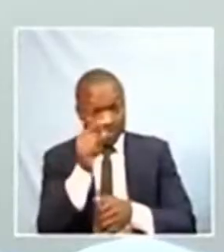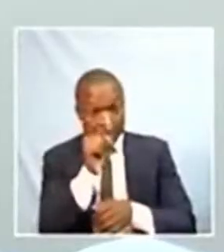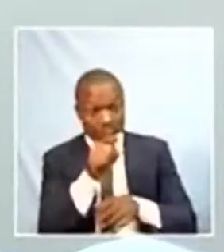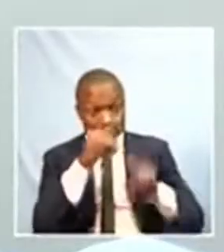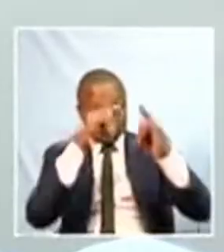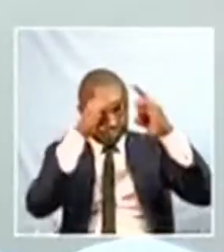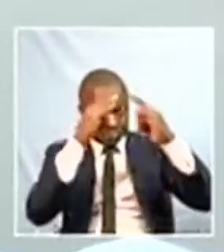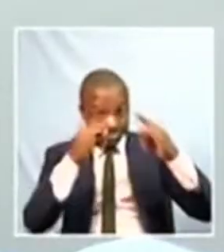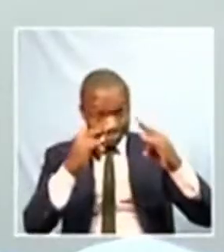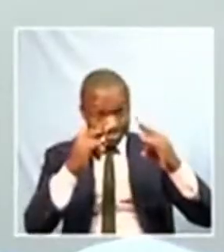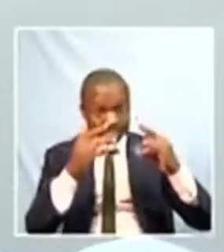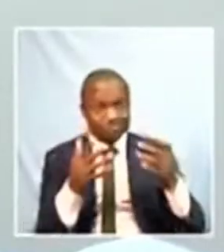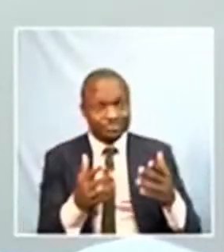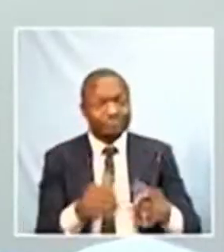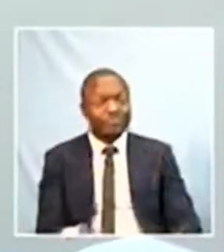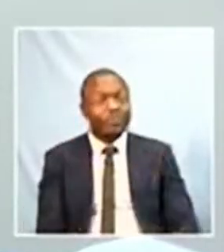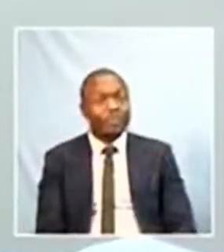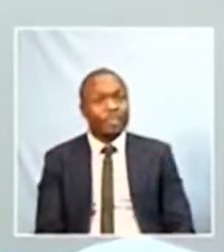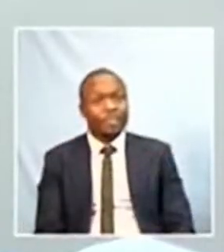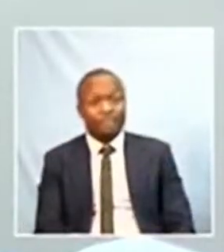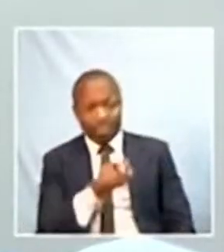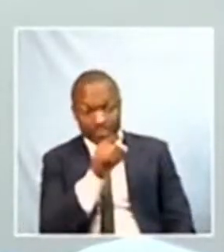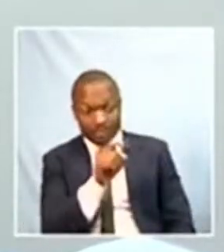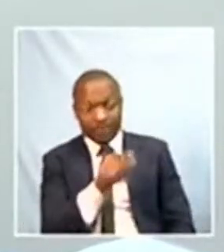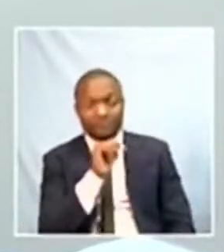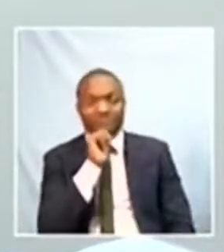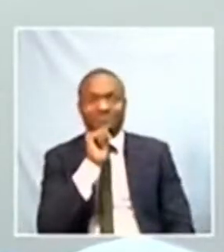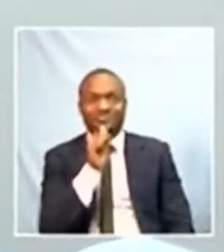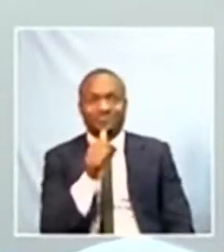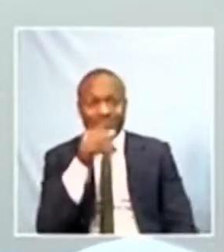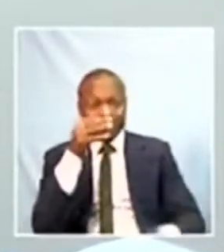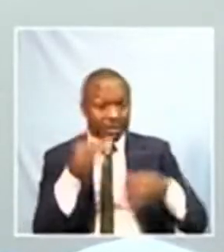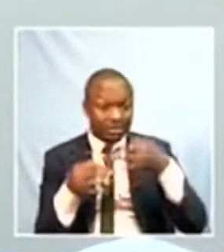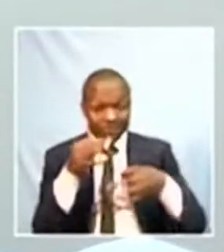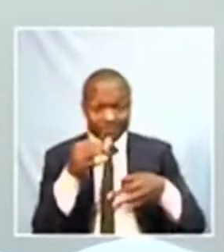shed. Then that was not,